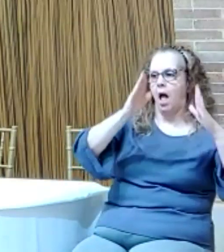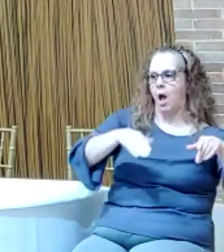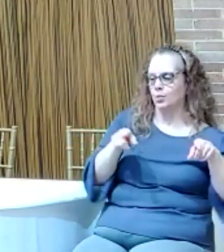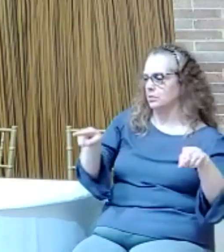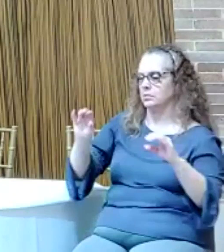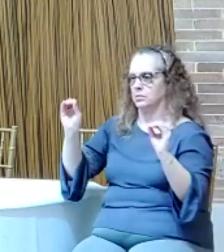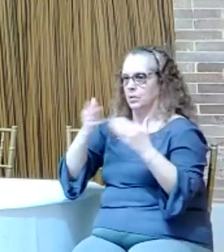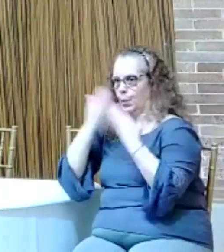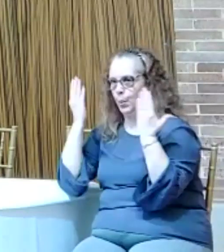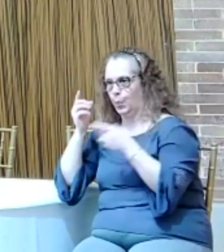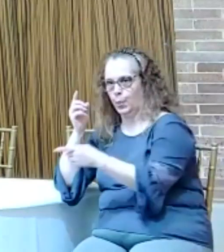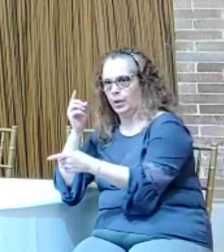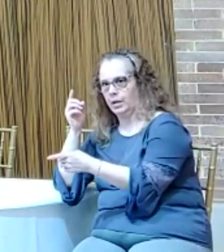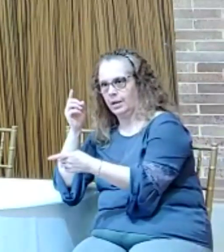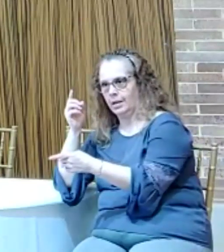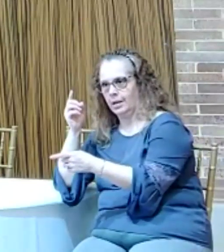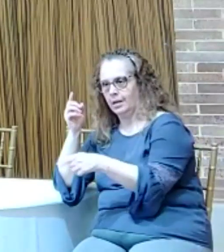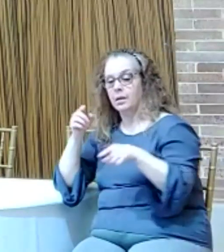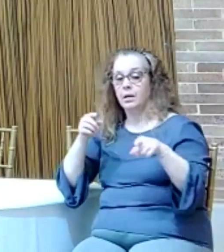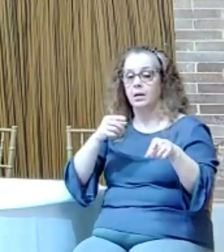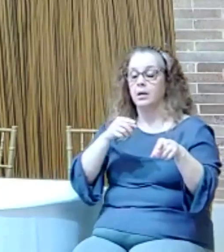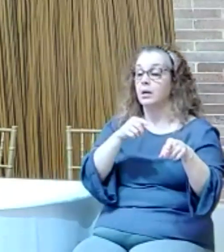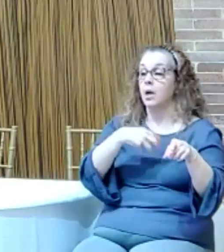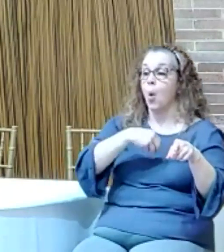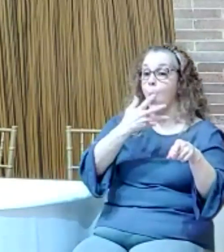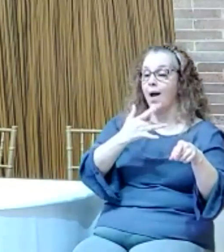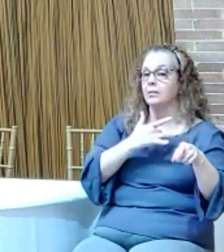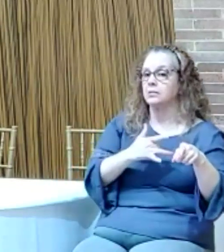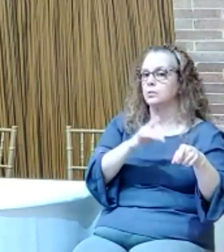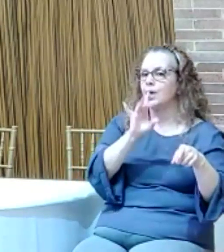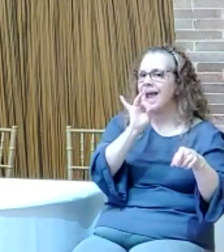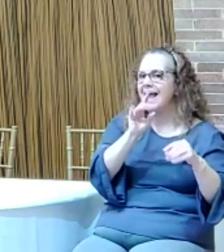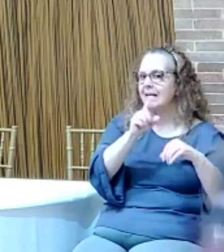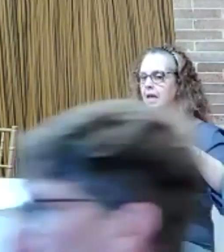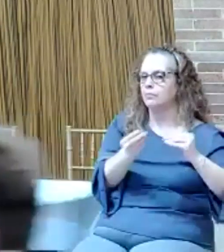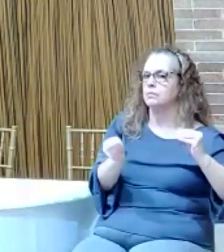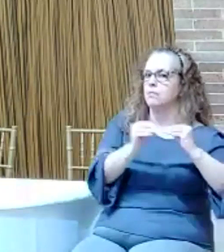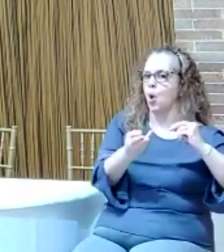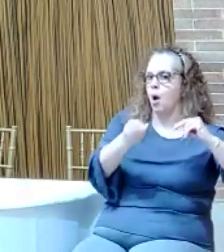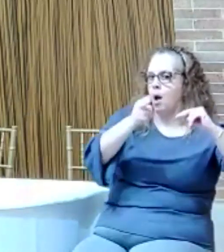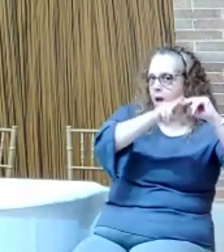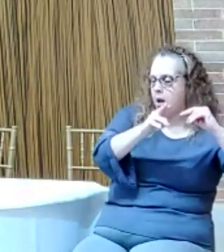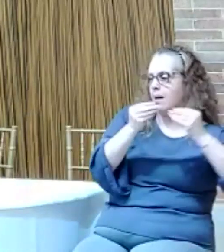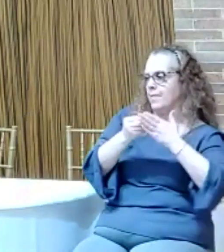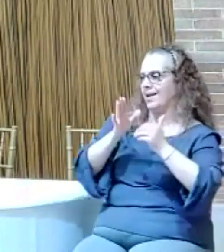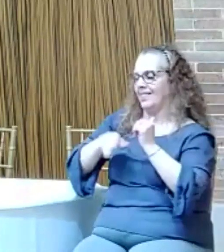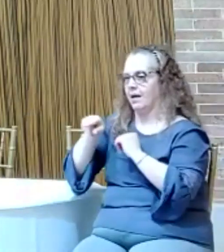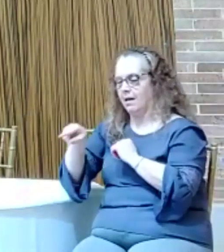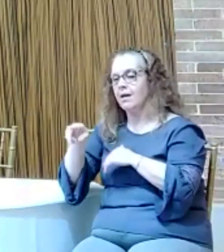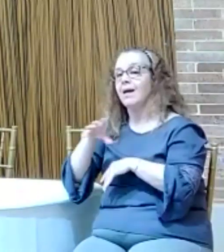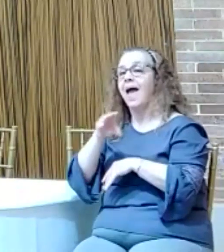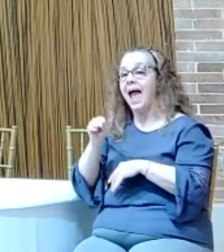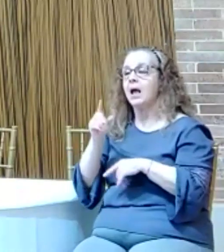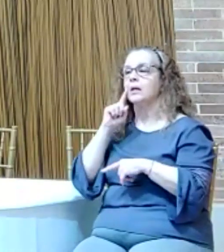white Americans have about eight times the wealth of African-Americans um and of course if you're seeking higher levels of Education you're also